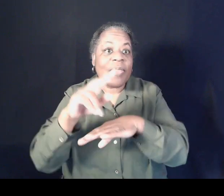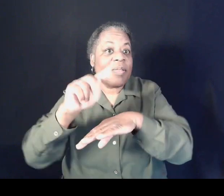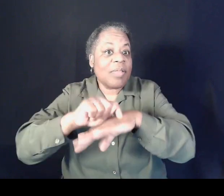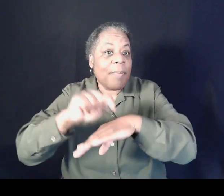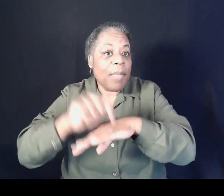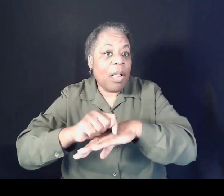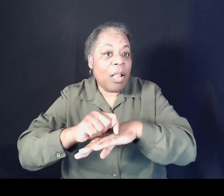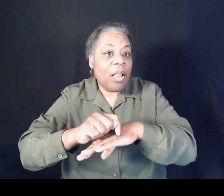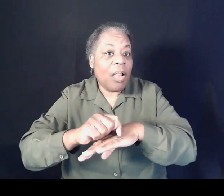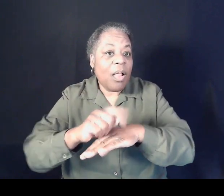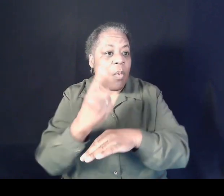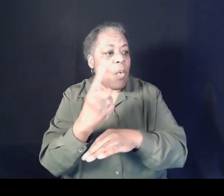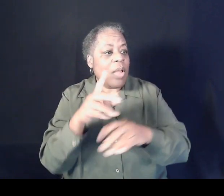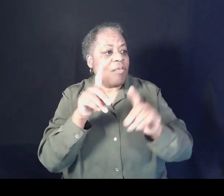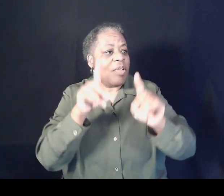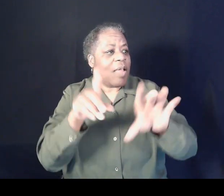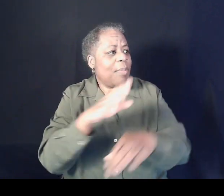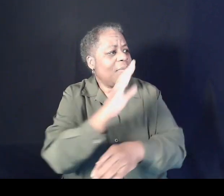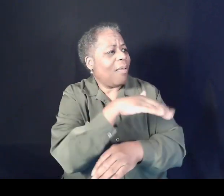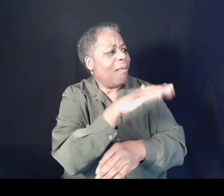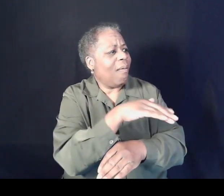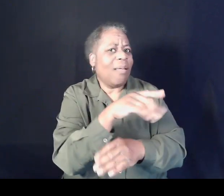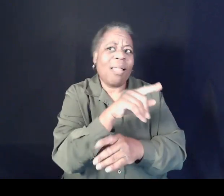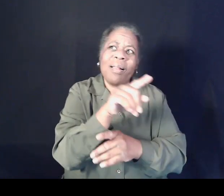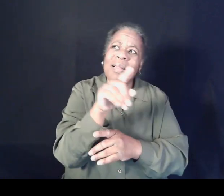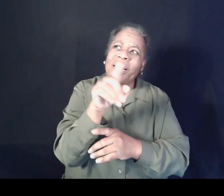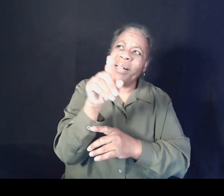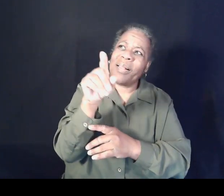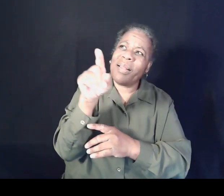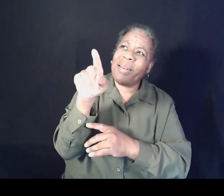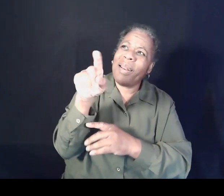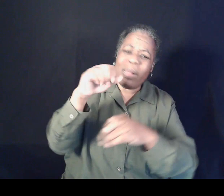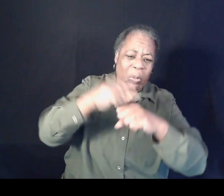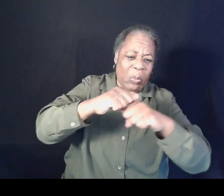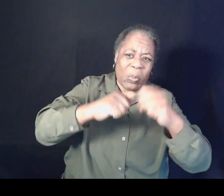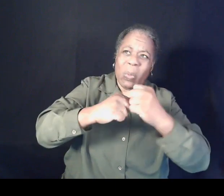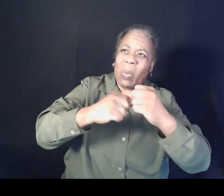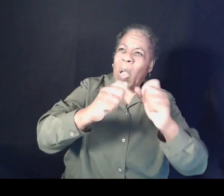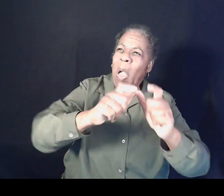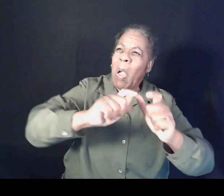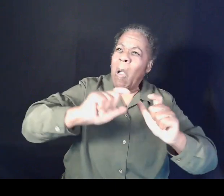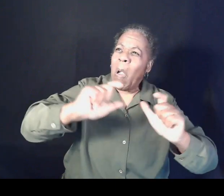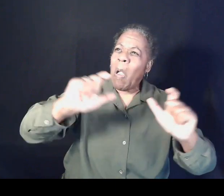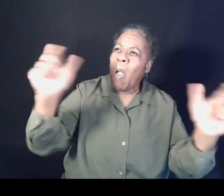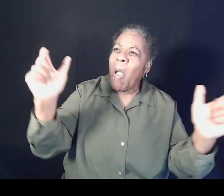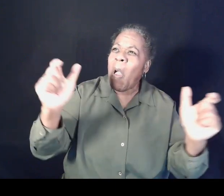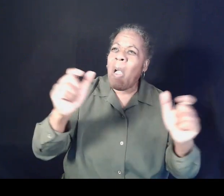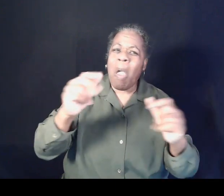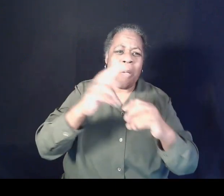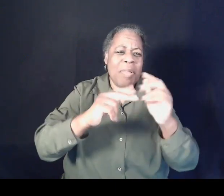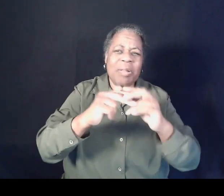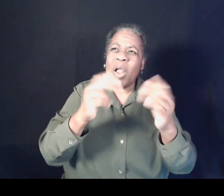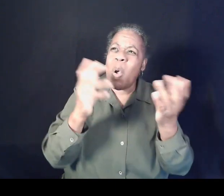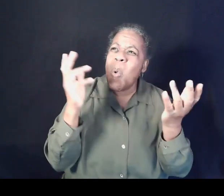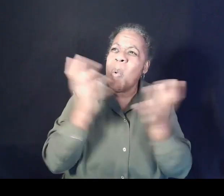of the disciples said to him, "Look, teacher, what massive stones, what magnificent